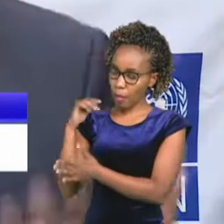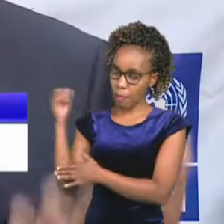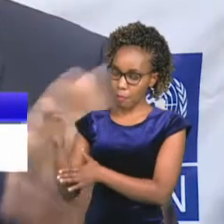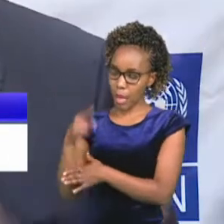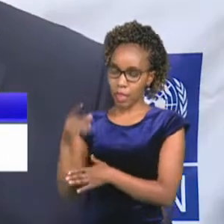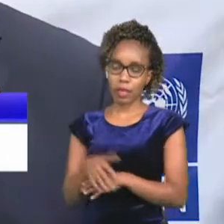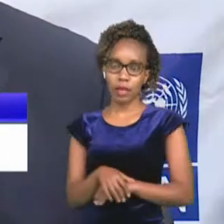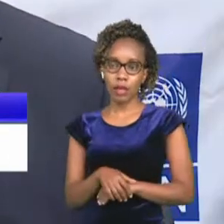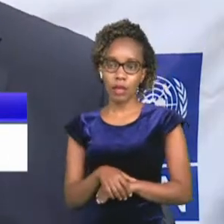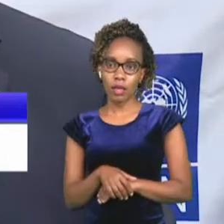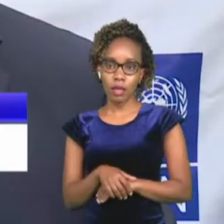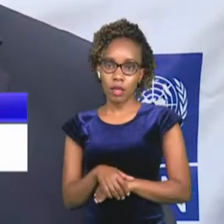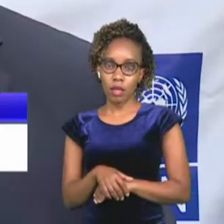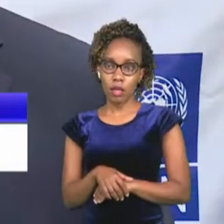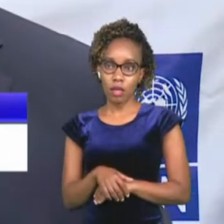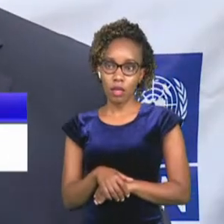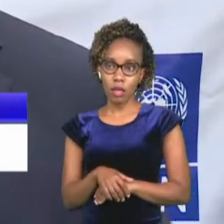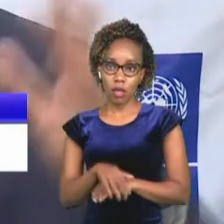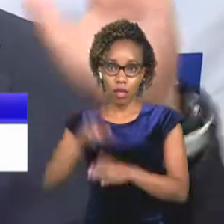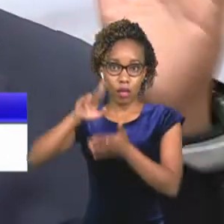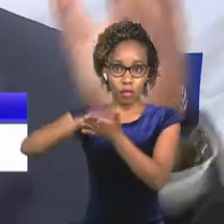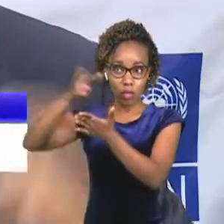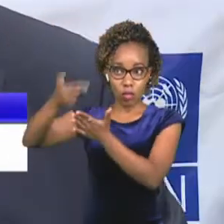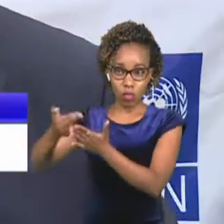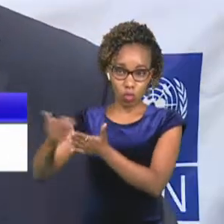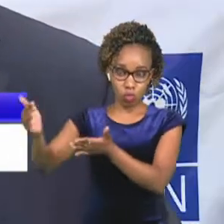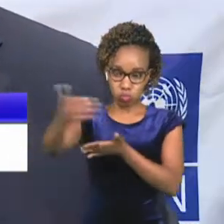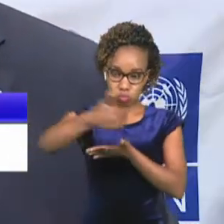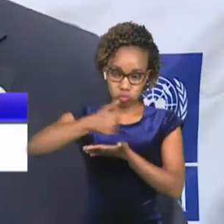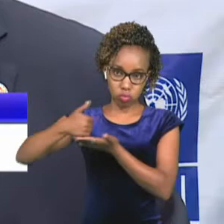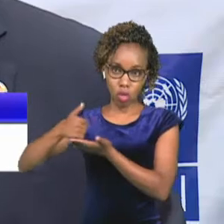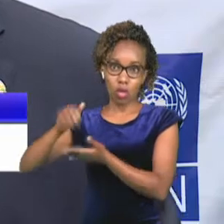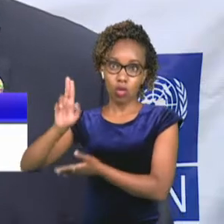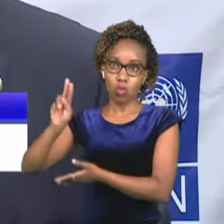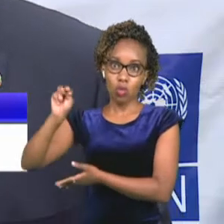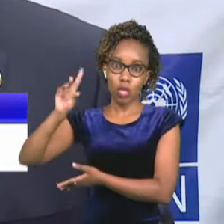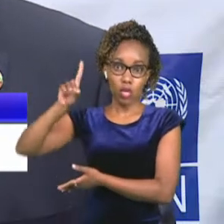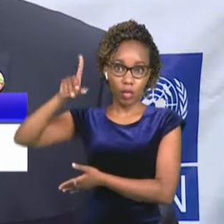tap into some possible resourcing from UNDP headquarters